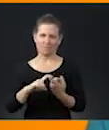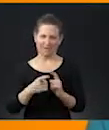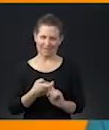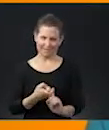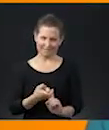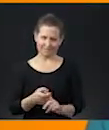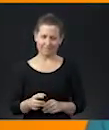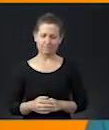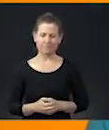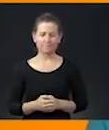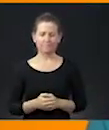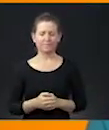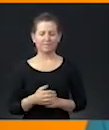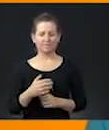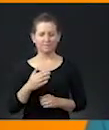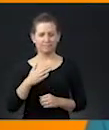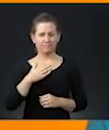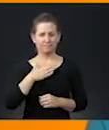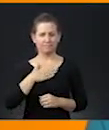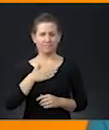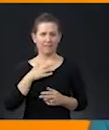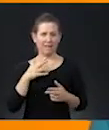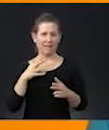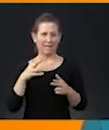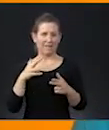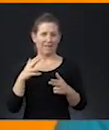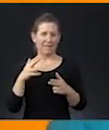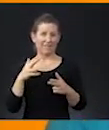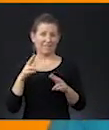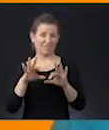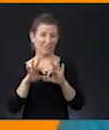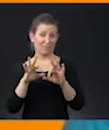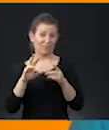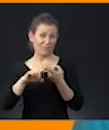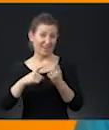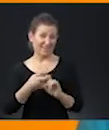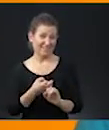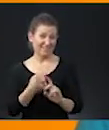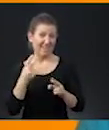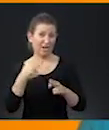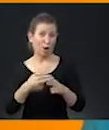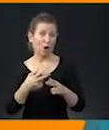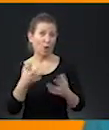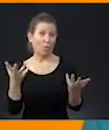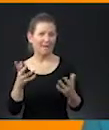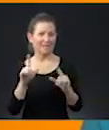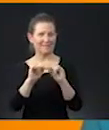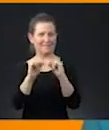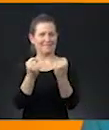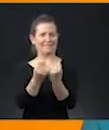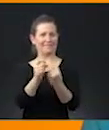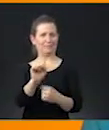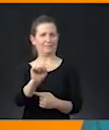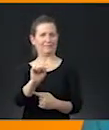pretty much call my friends Team Steven. And